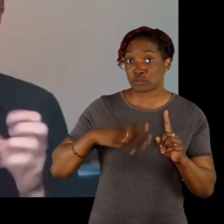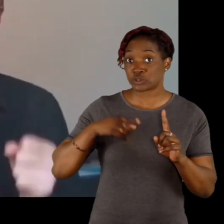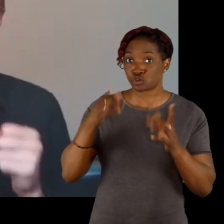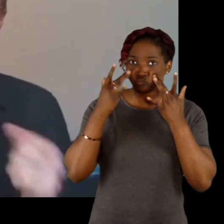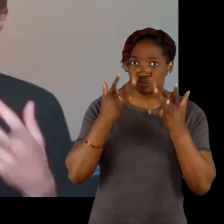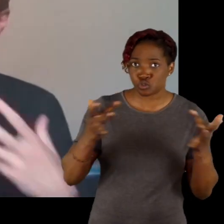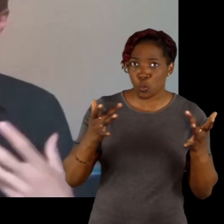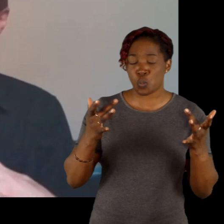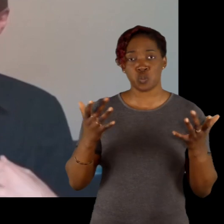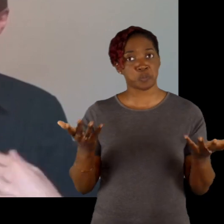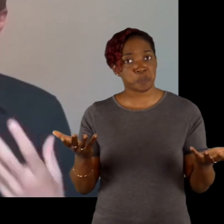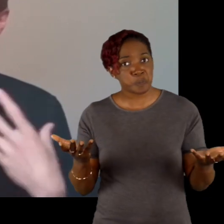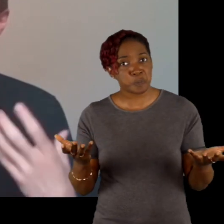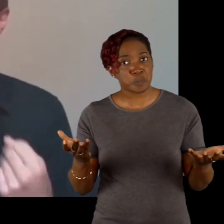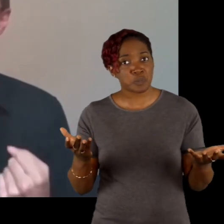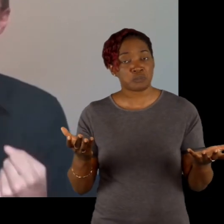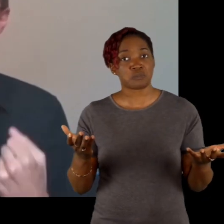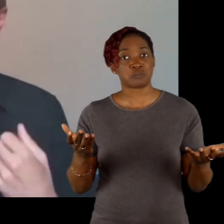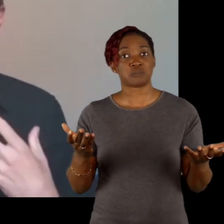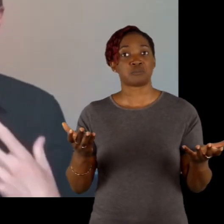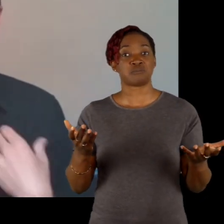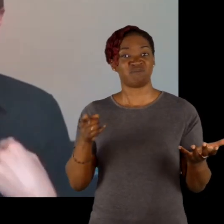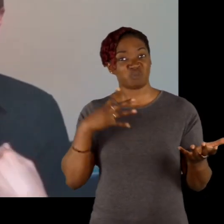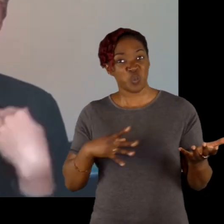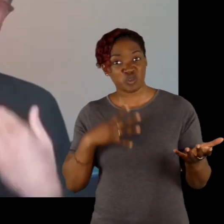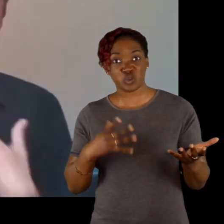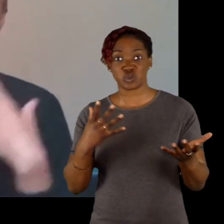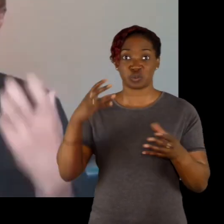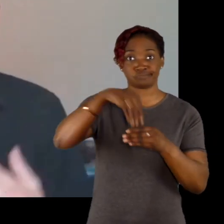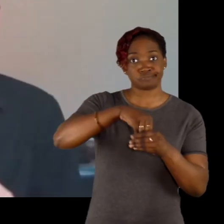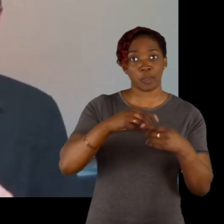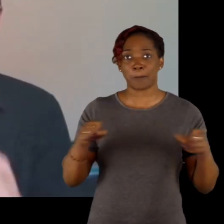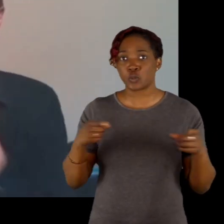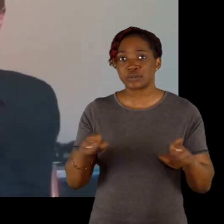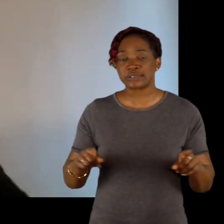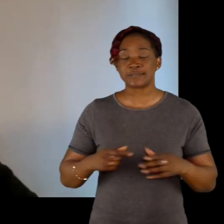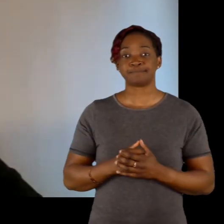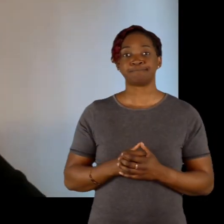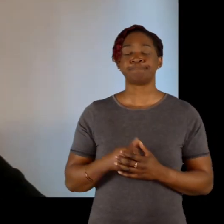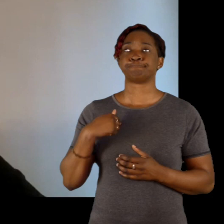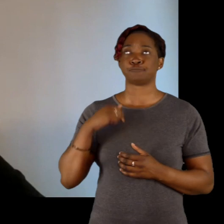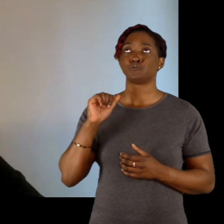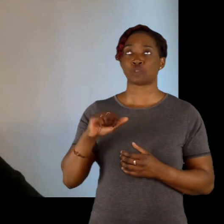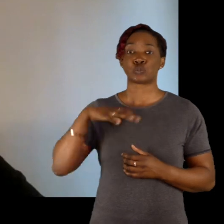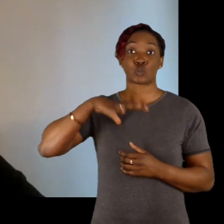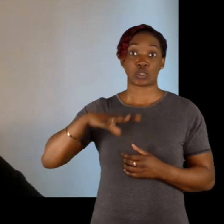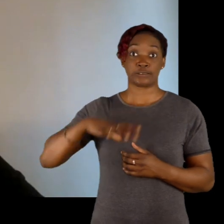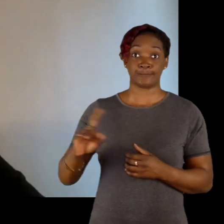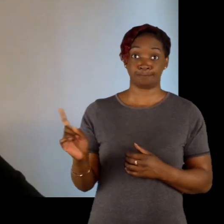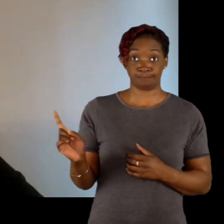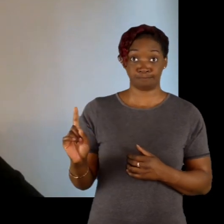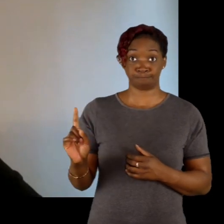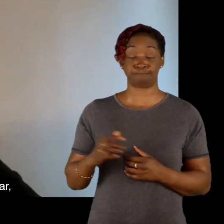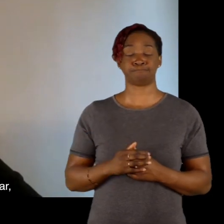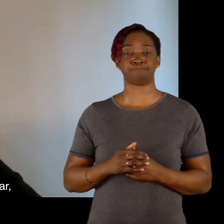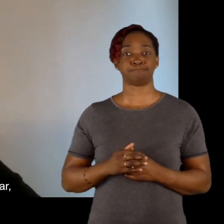the film, and what were the sort of things that you wanted to have in the music? The intentions of the film, really, and the